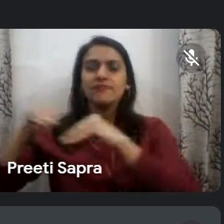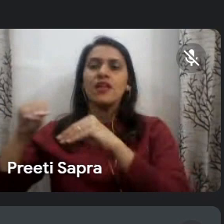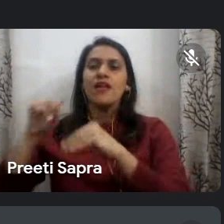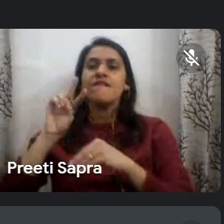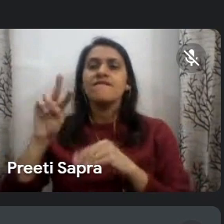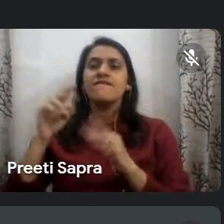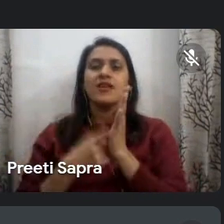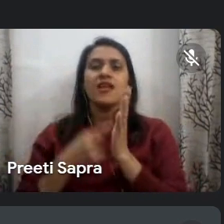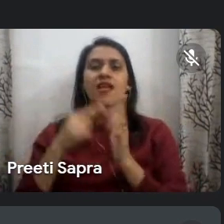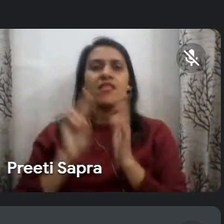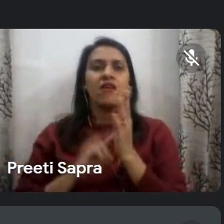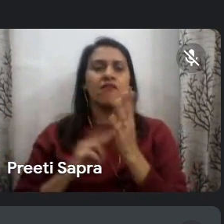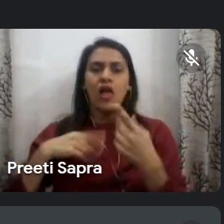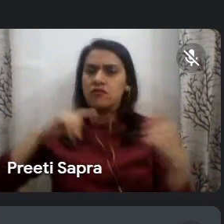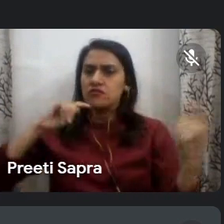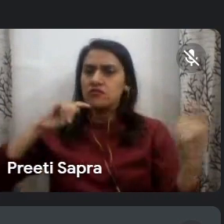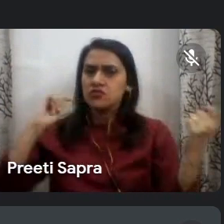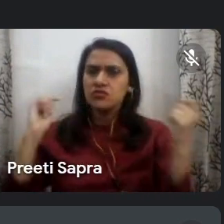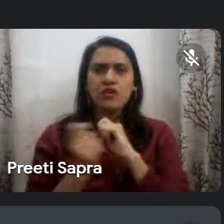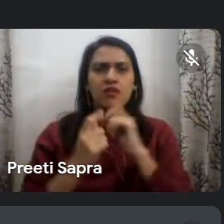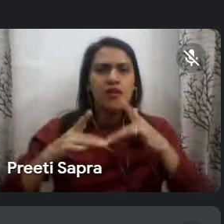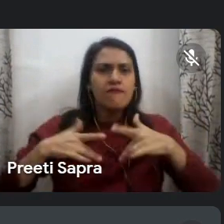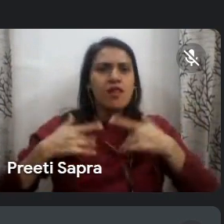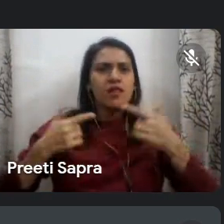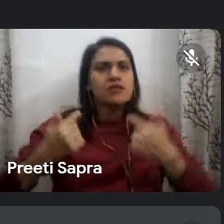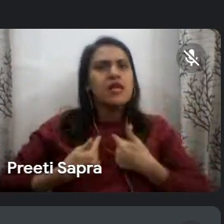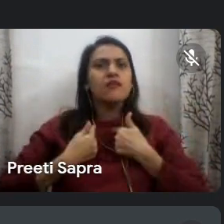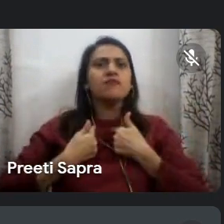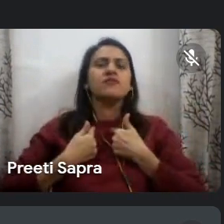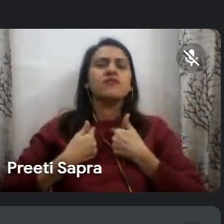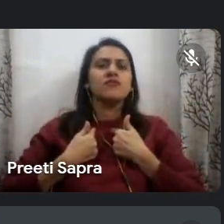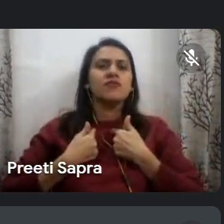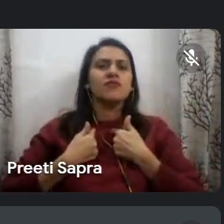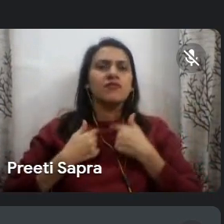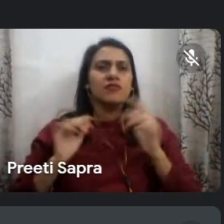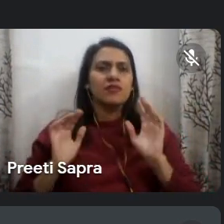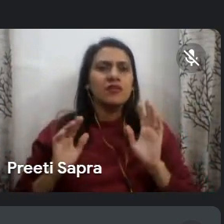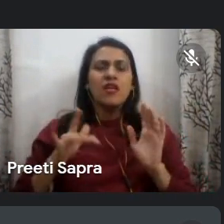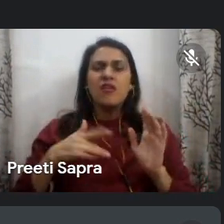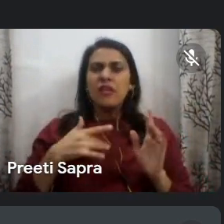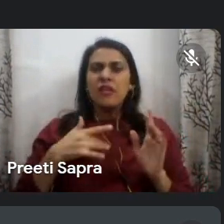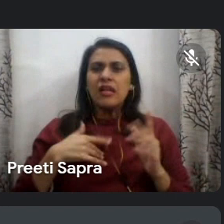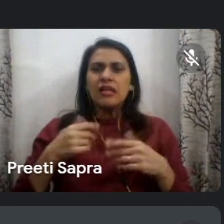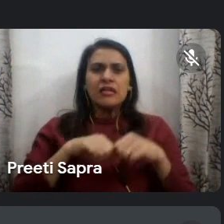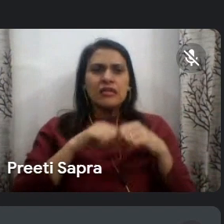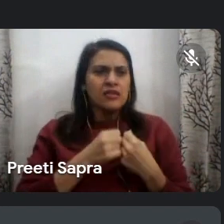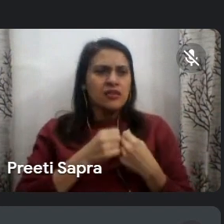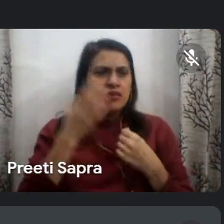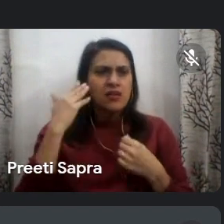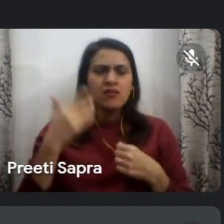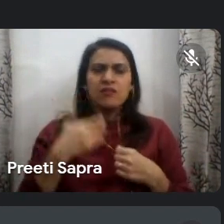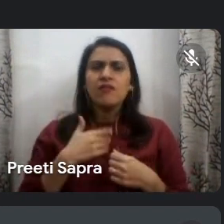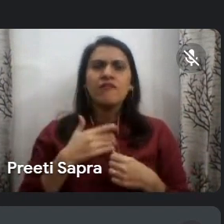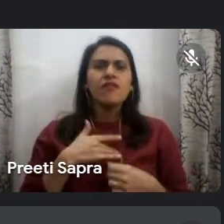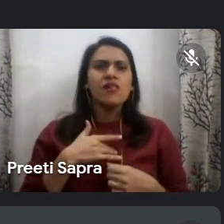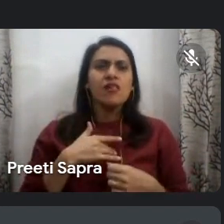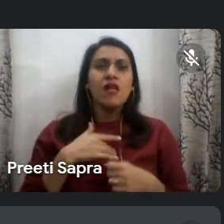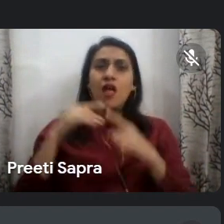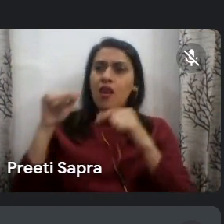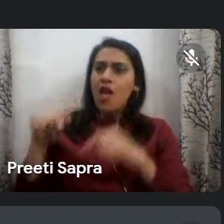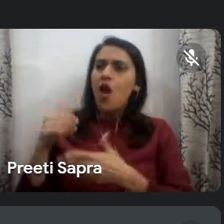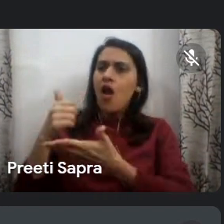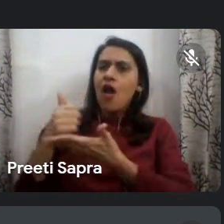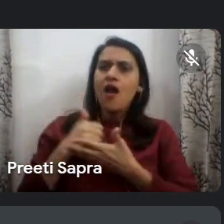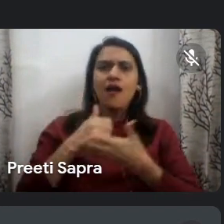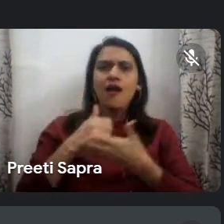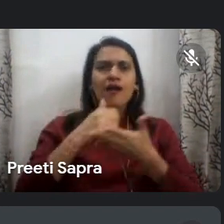was a drastic change. I felt that I was heard. I felt that there was somebody who would help me out.